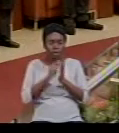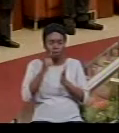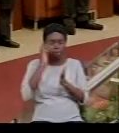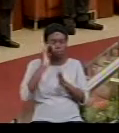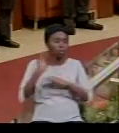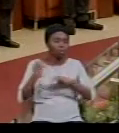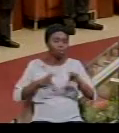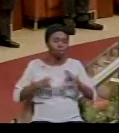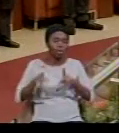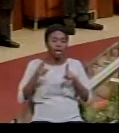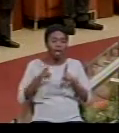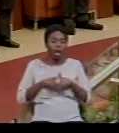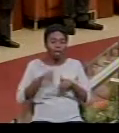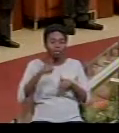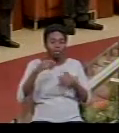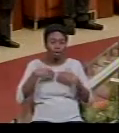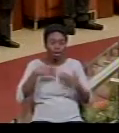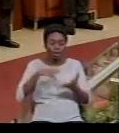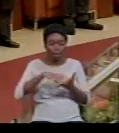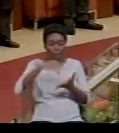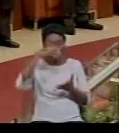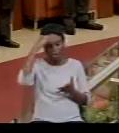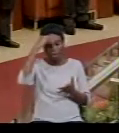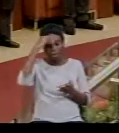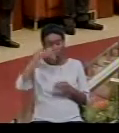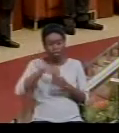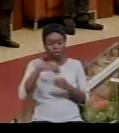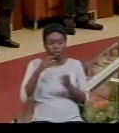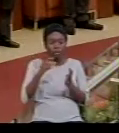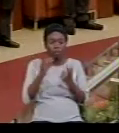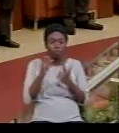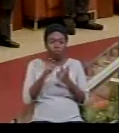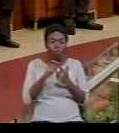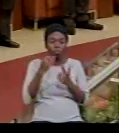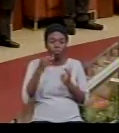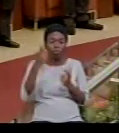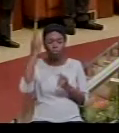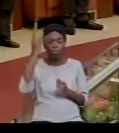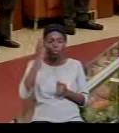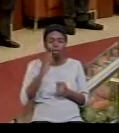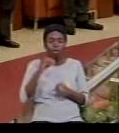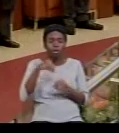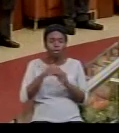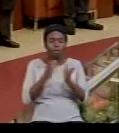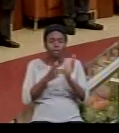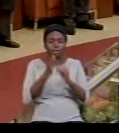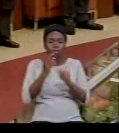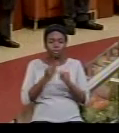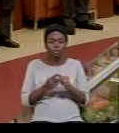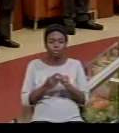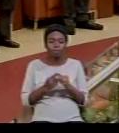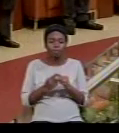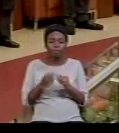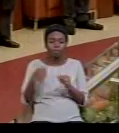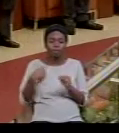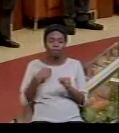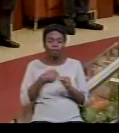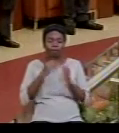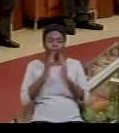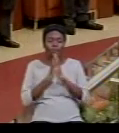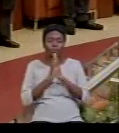do as you have learned in the Word of God. In Jesus' name, we